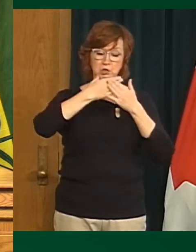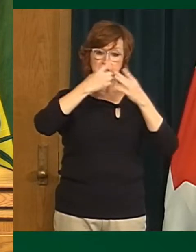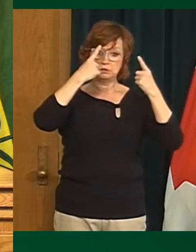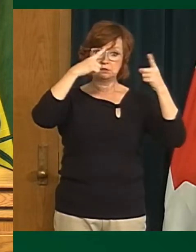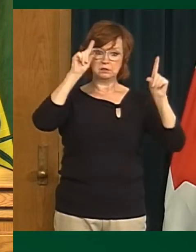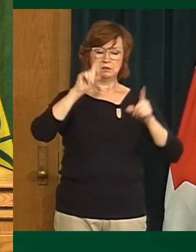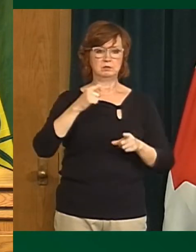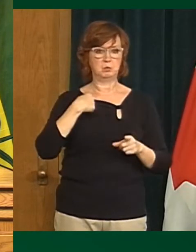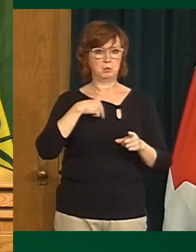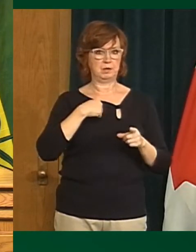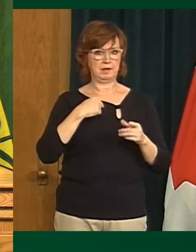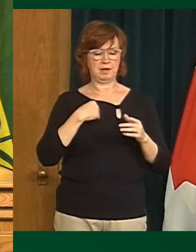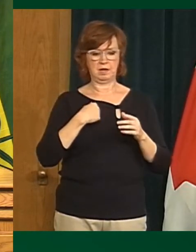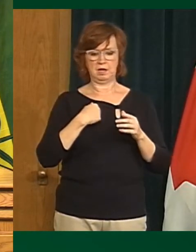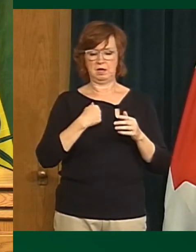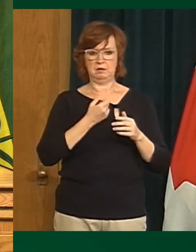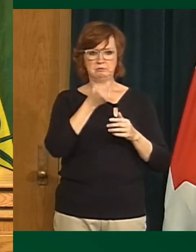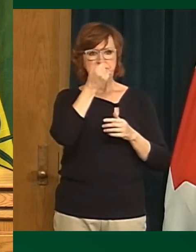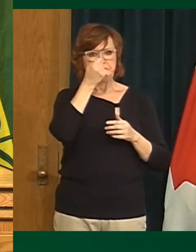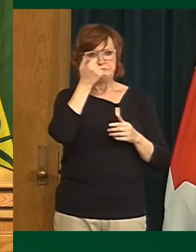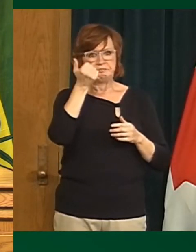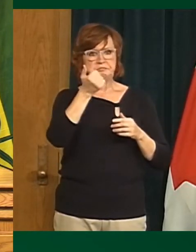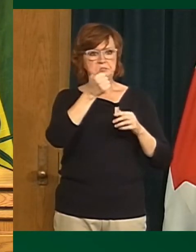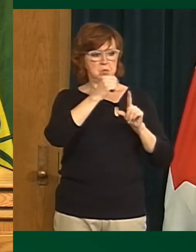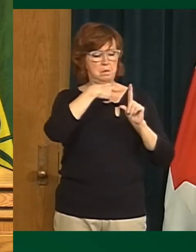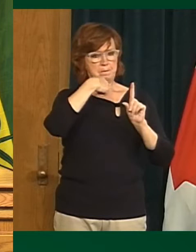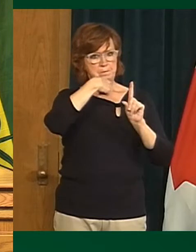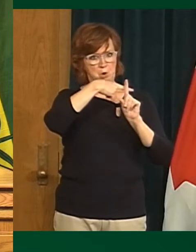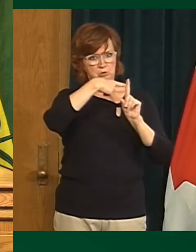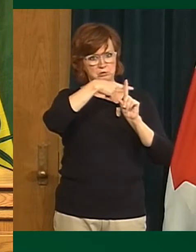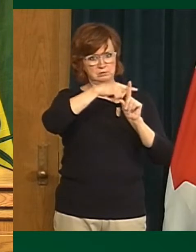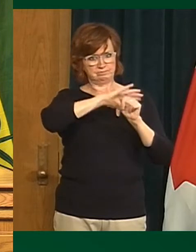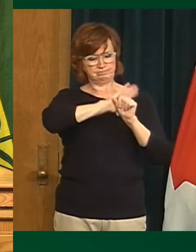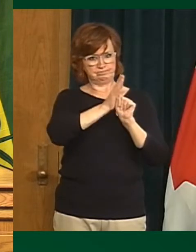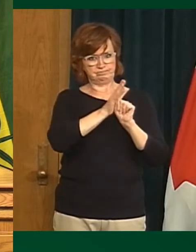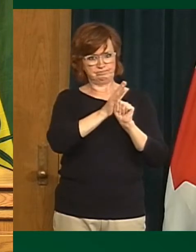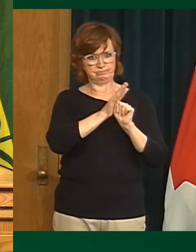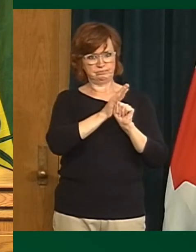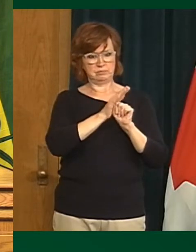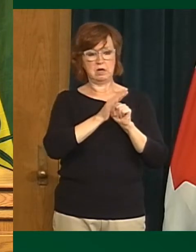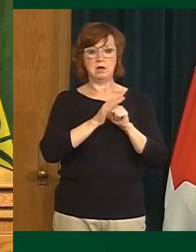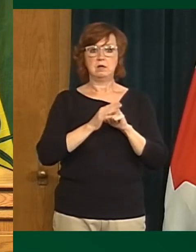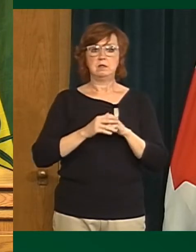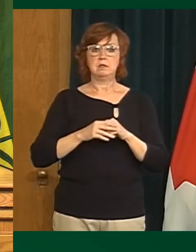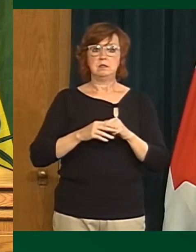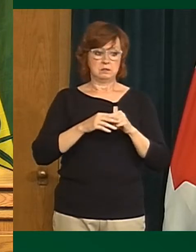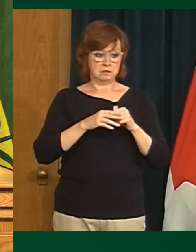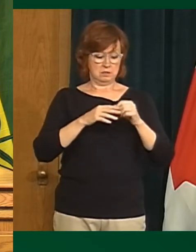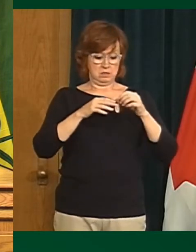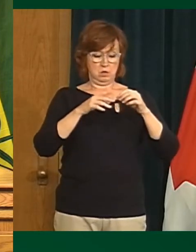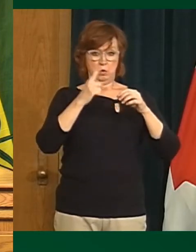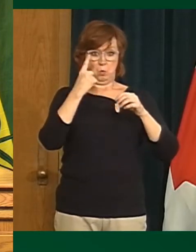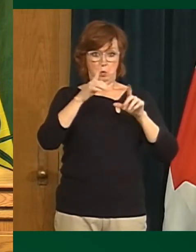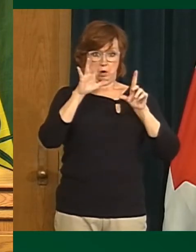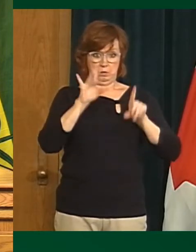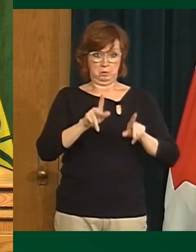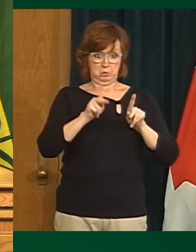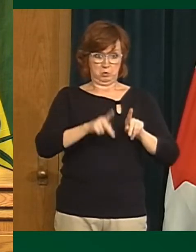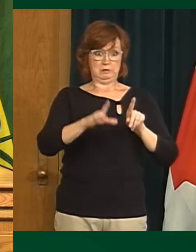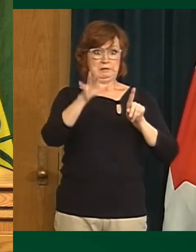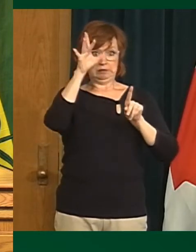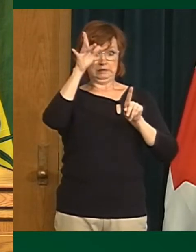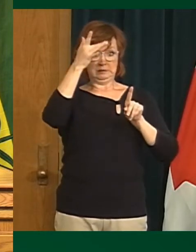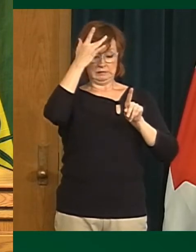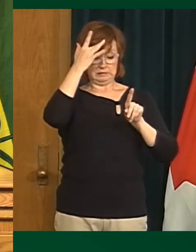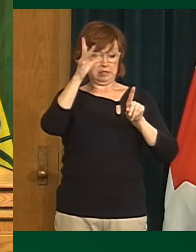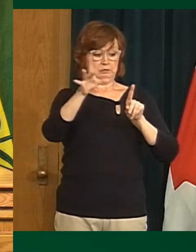test positivity rate for those folks that we've had with symptoms, contacts, both in long-term care and direct to those cases. We